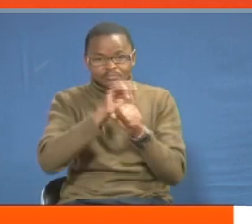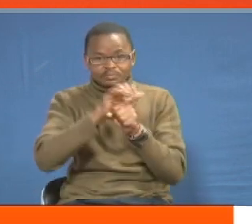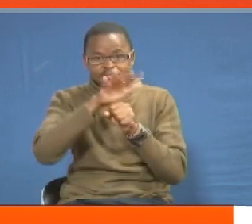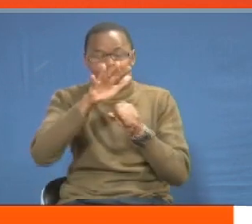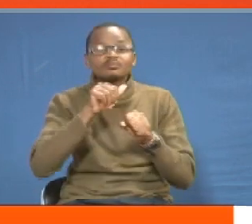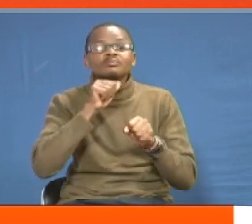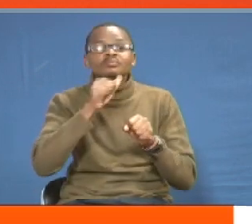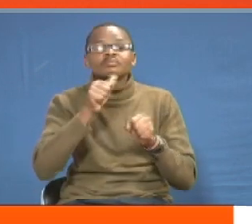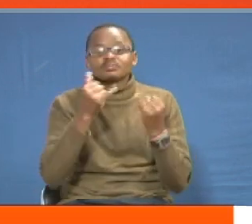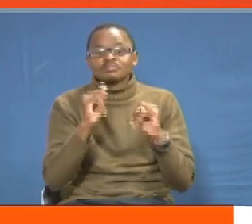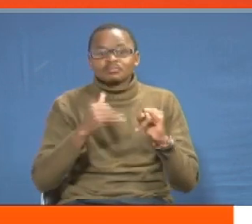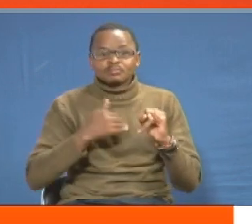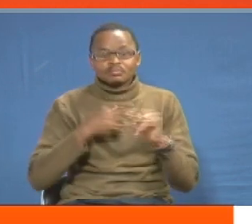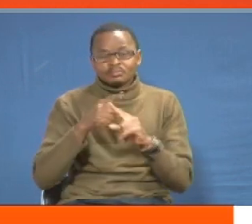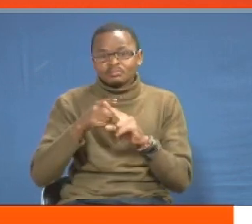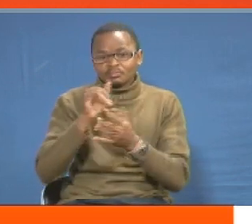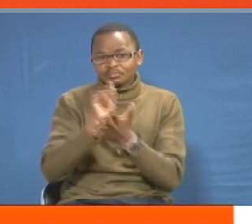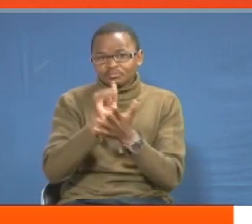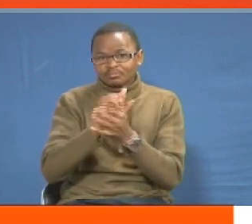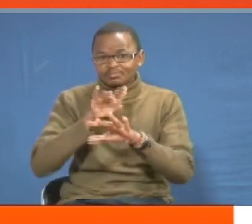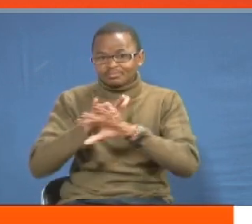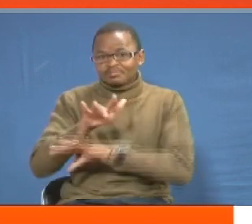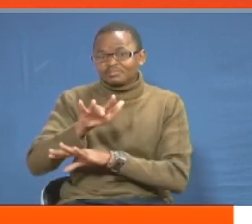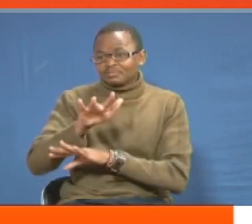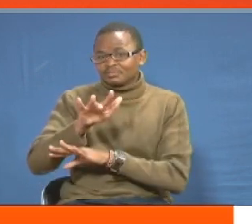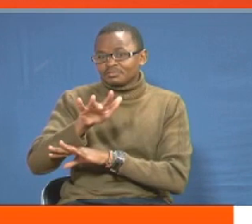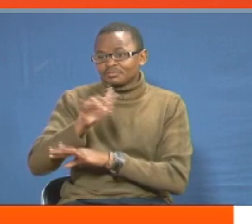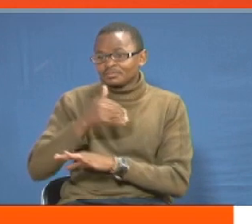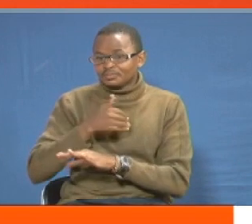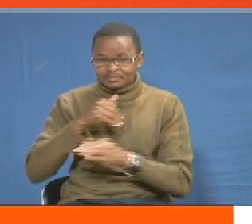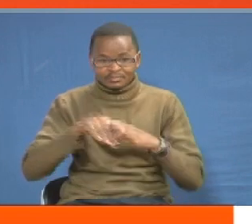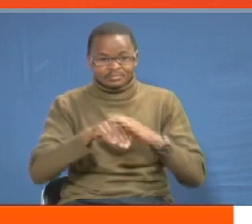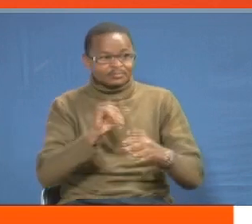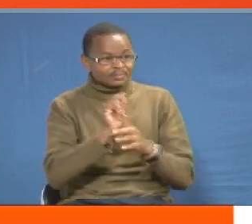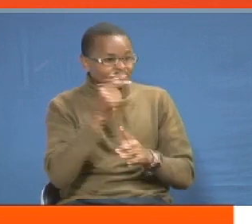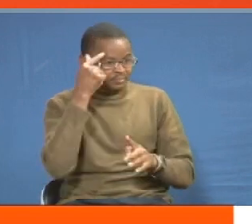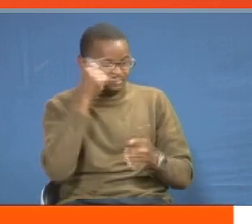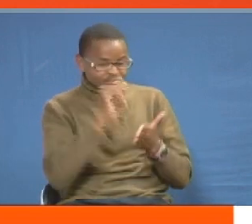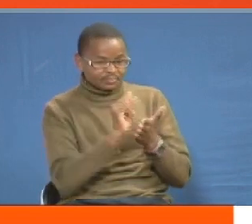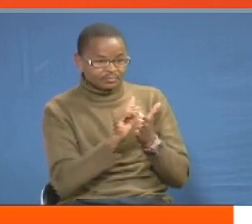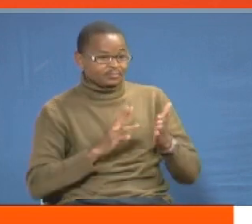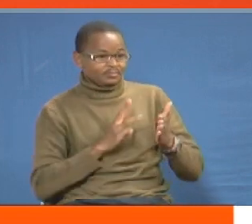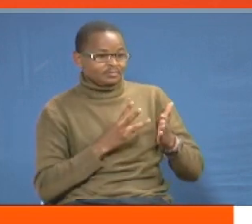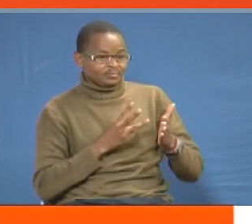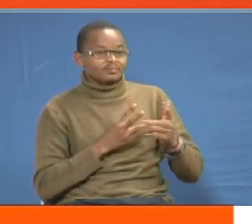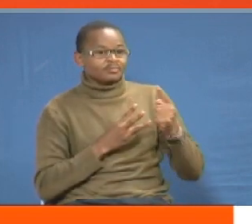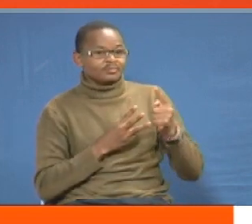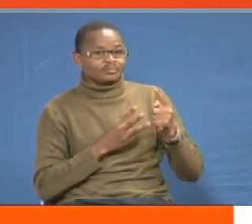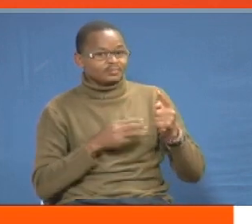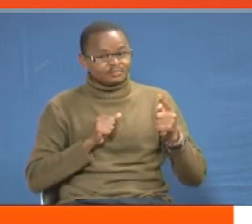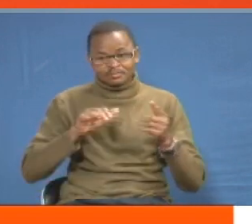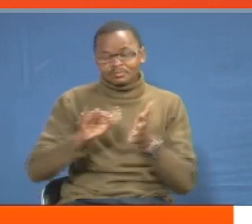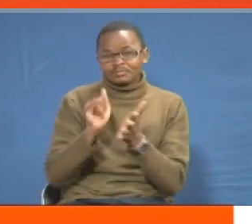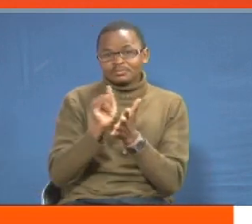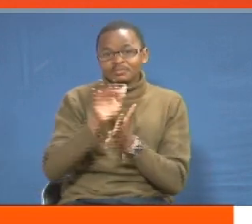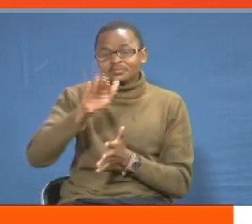COVID, we could not. Now, looking at COVID and the effects, first we're saying we had made gains because we knew where to find